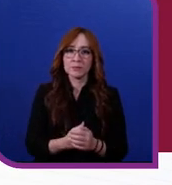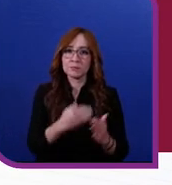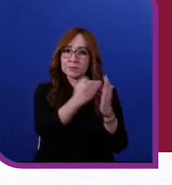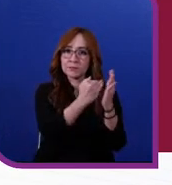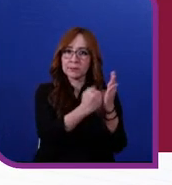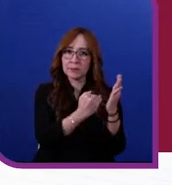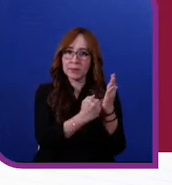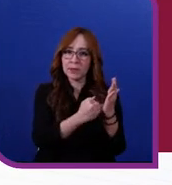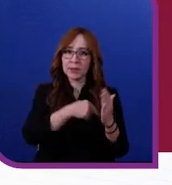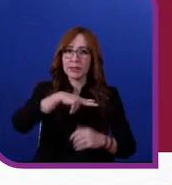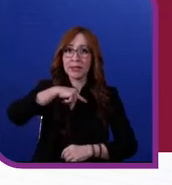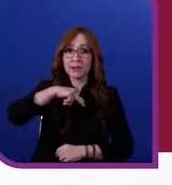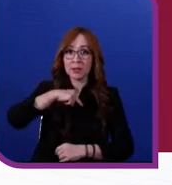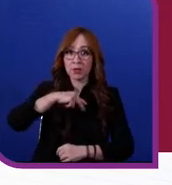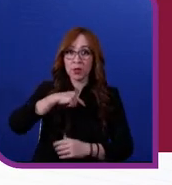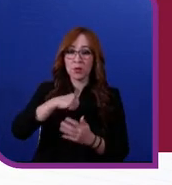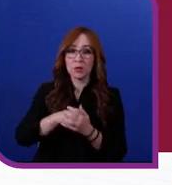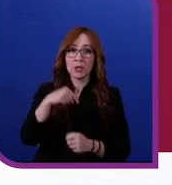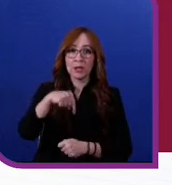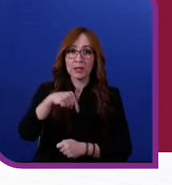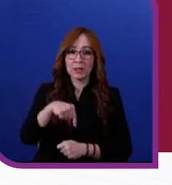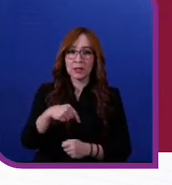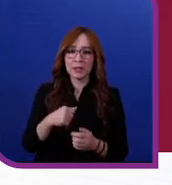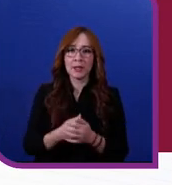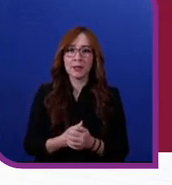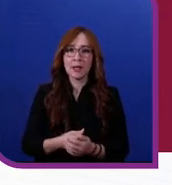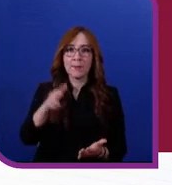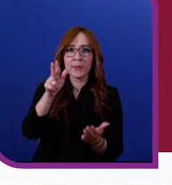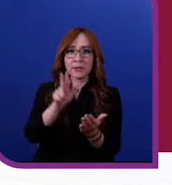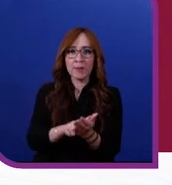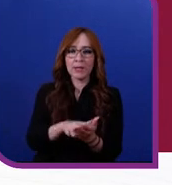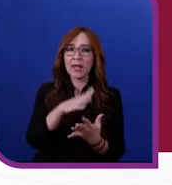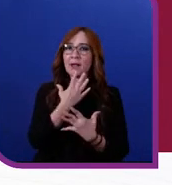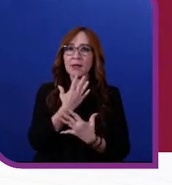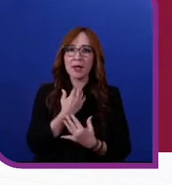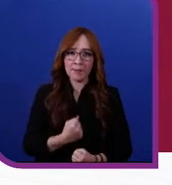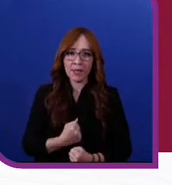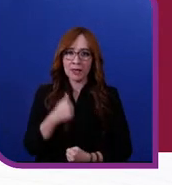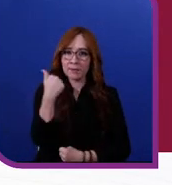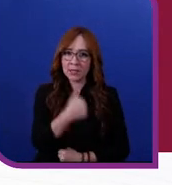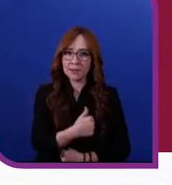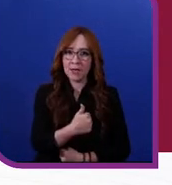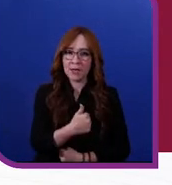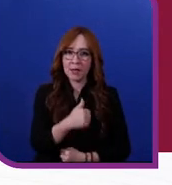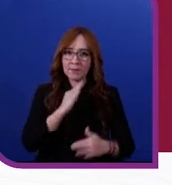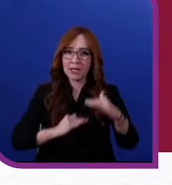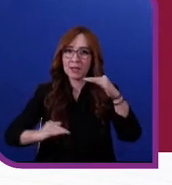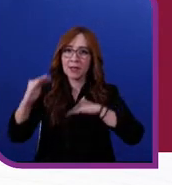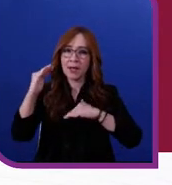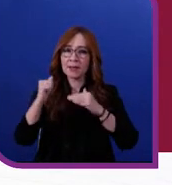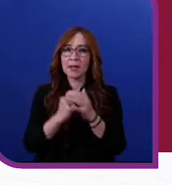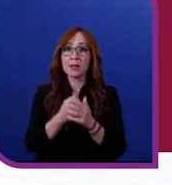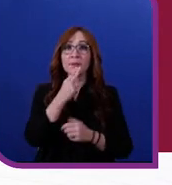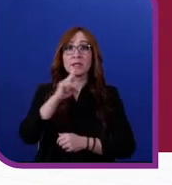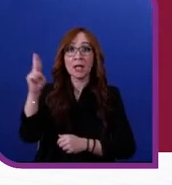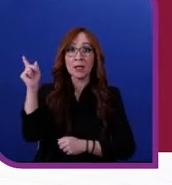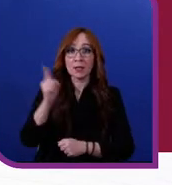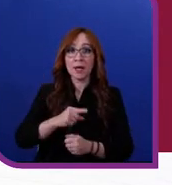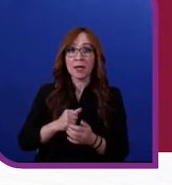Inggris dan confidence of Romance perfectoid bitch pinggir I Max Lite